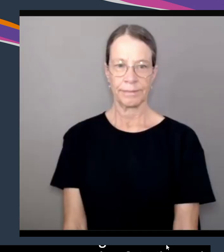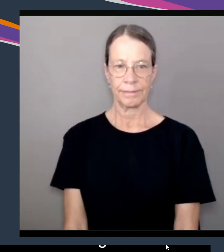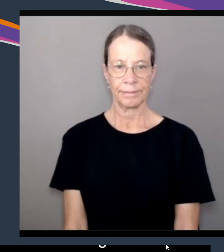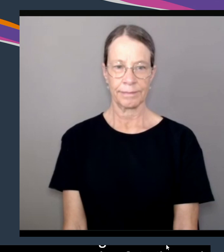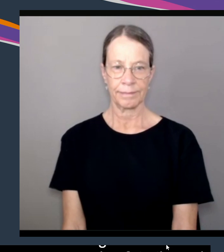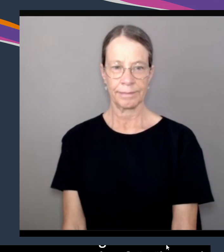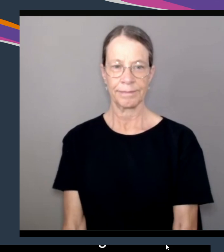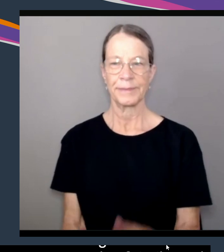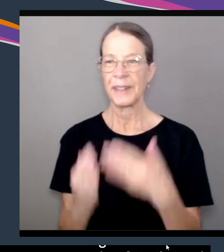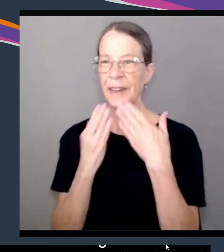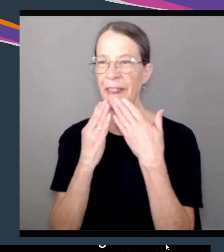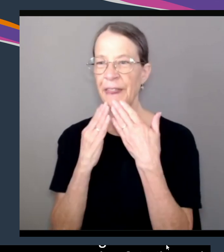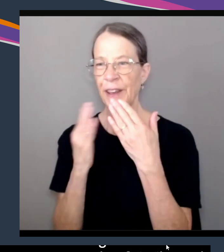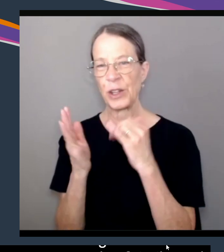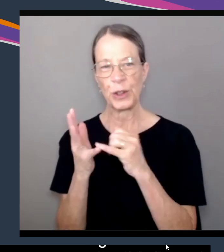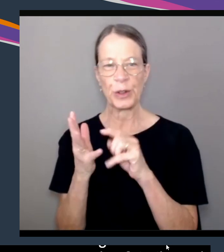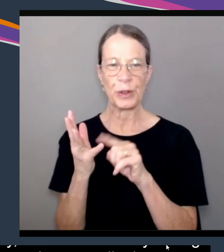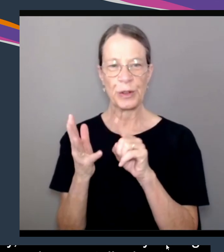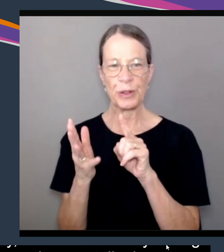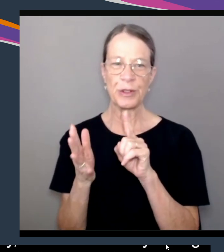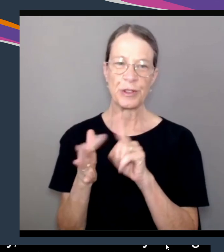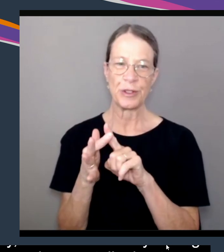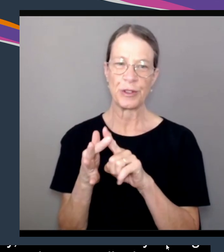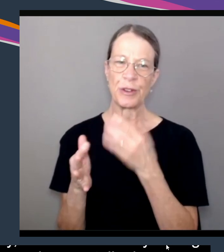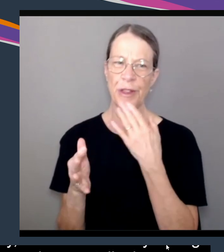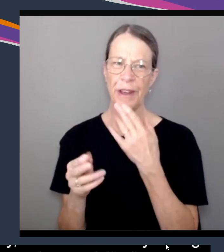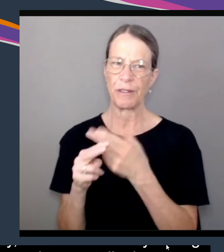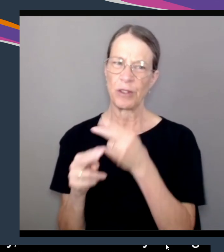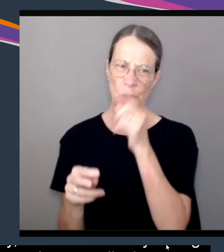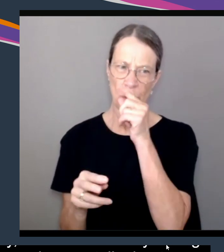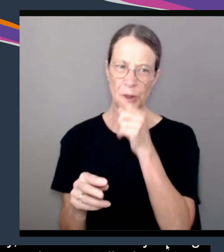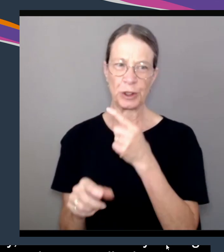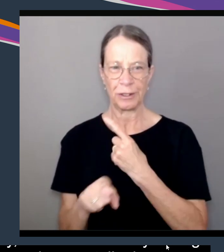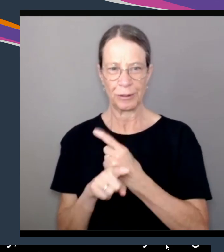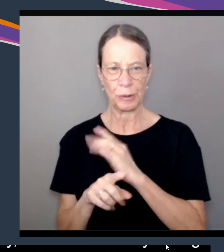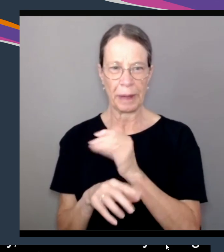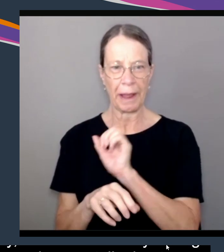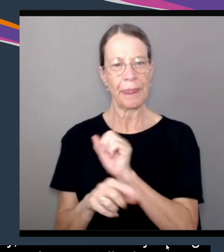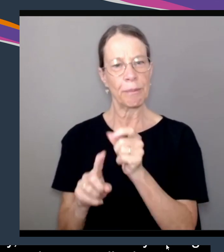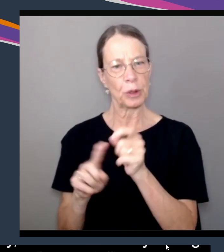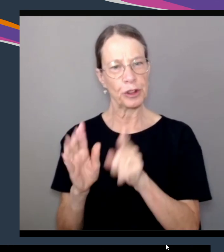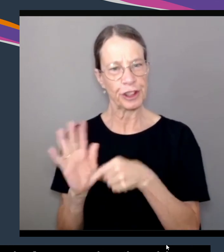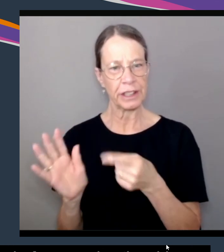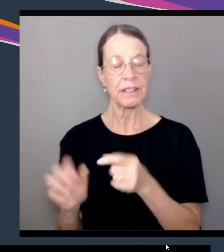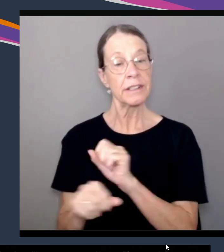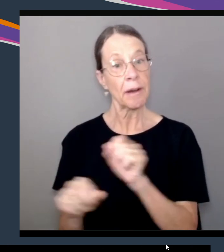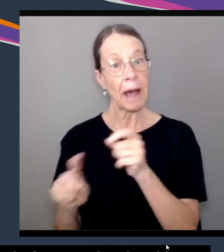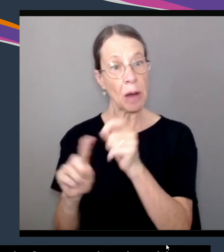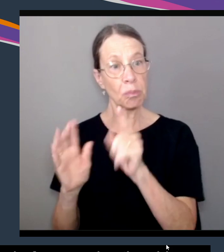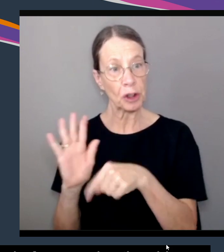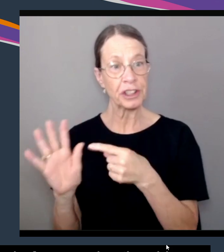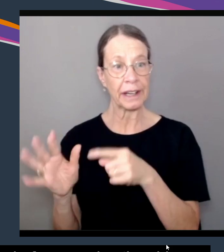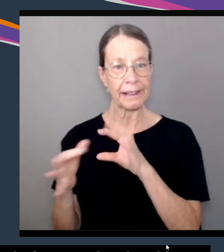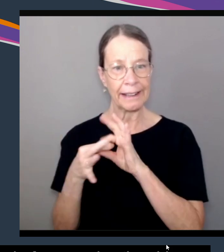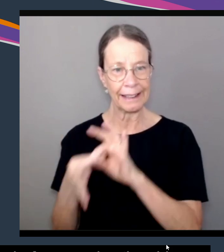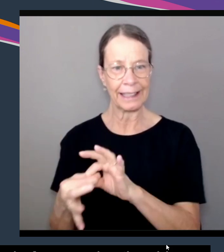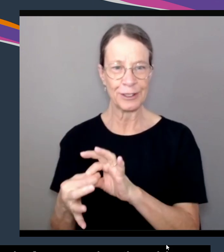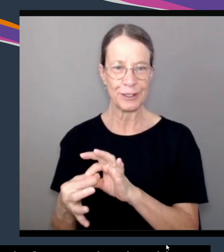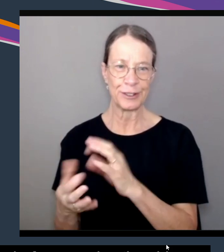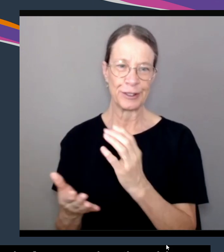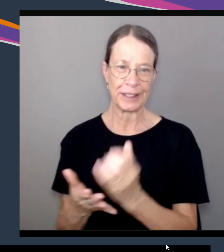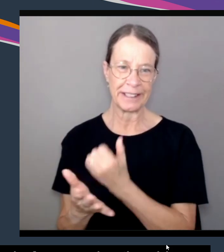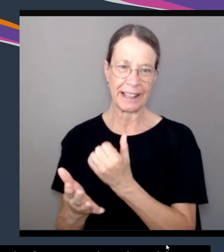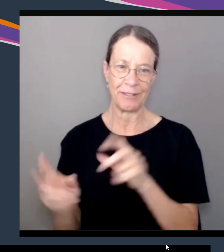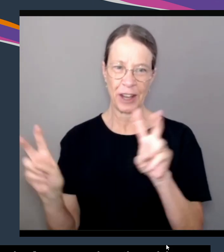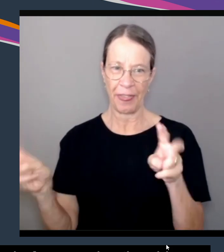Excellent. Thank you, Sue. Thanks for the opportunity to speak on our project. So our project really does fit within the safety theme, as ultimately we're trying to improve